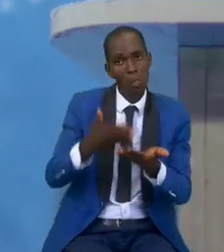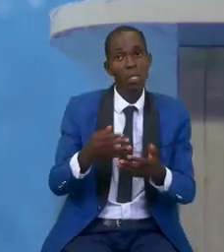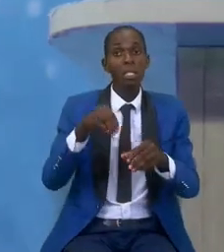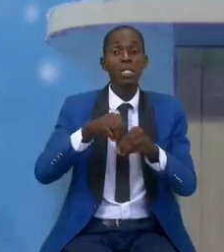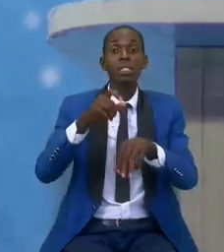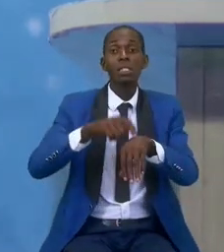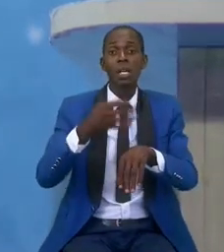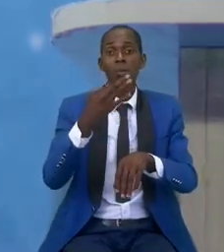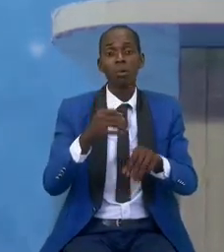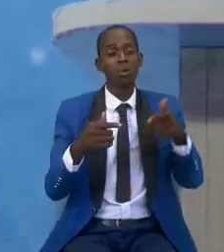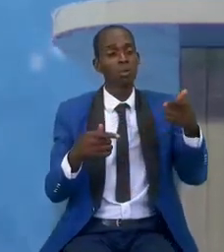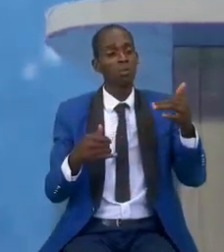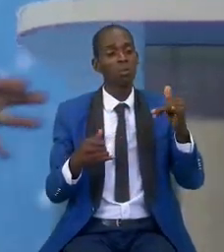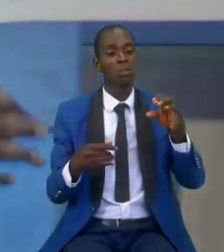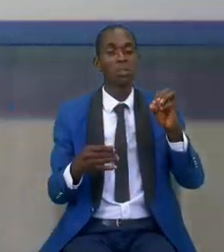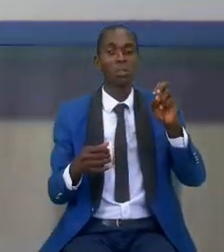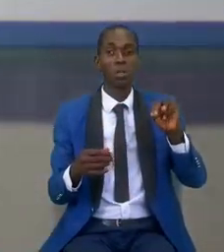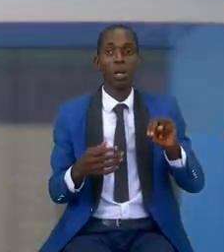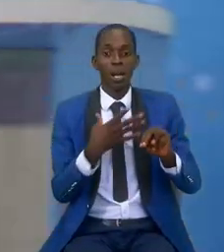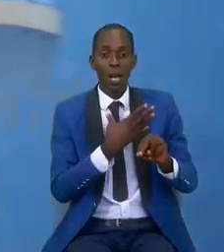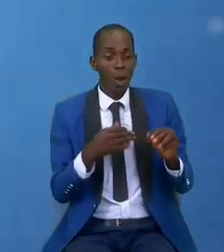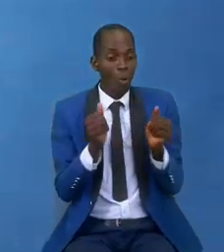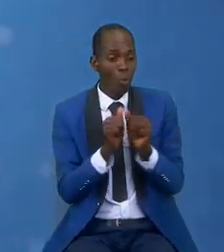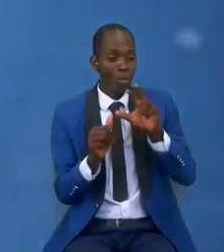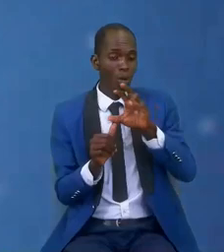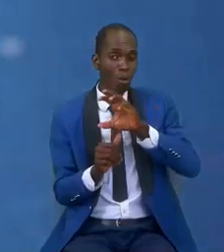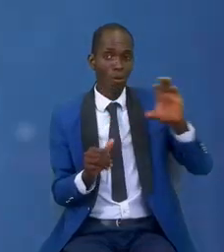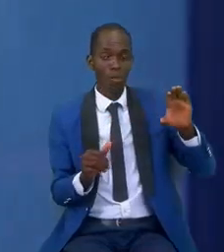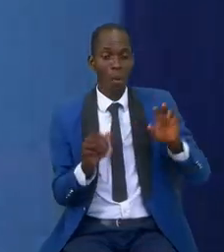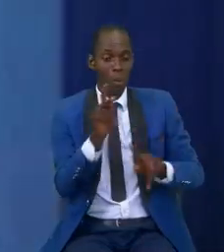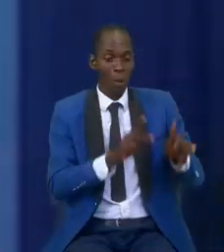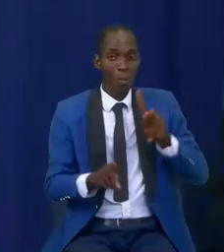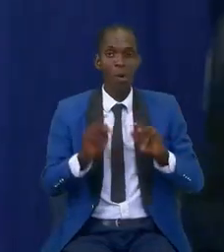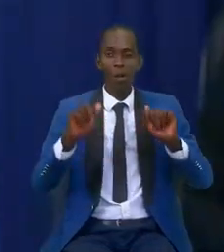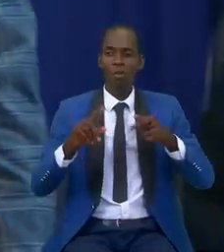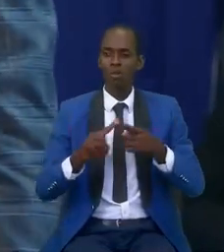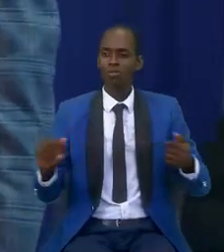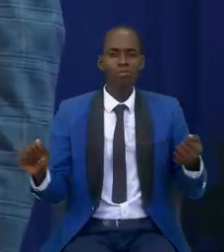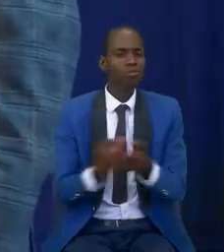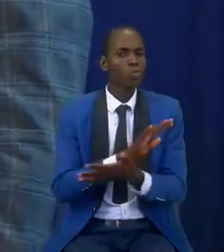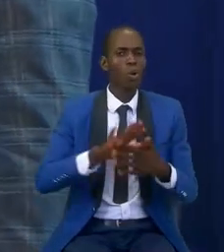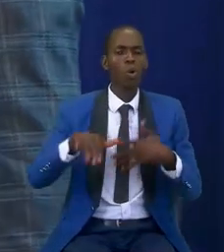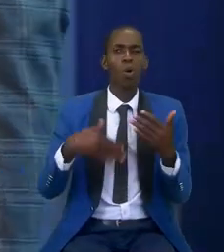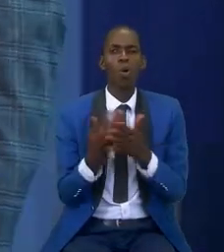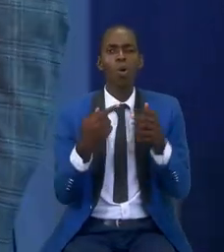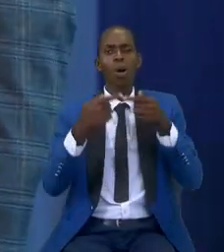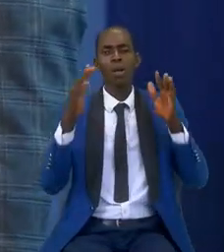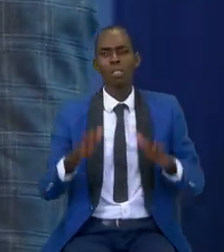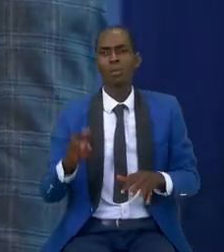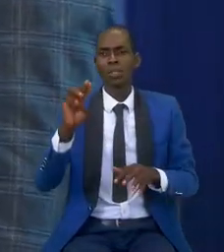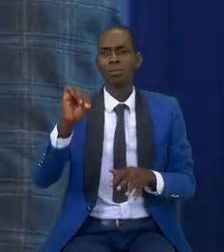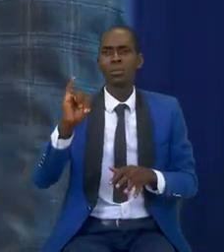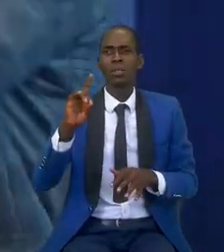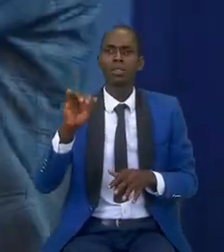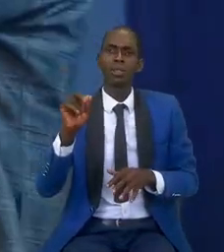to destroy all those media Knights they walk in the time of David and David by one by one